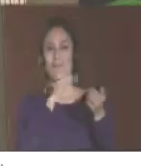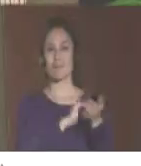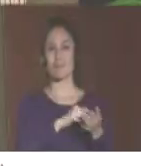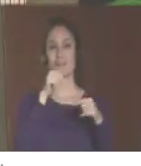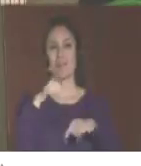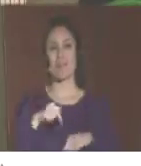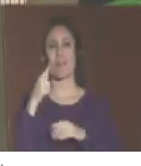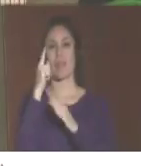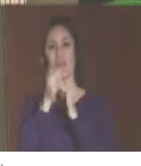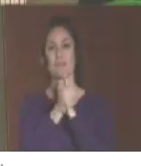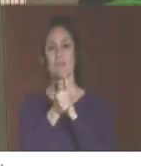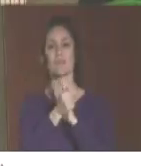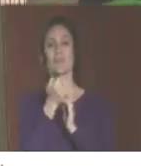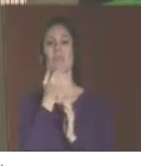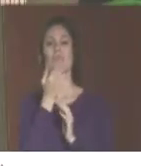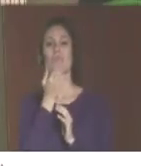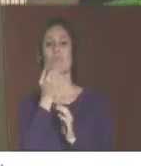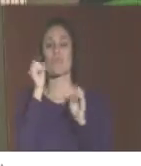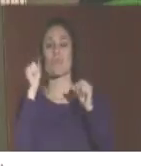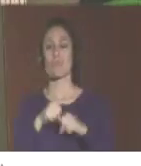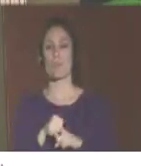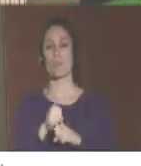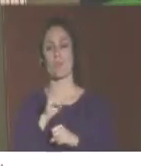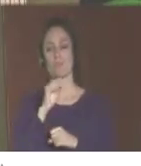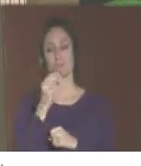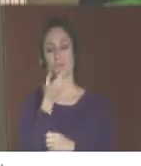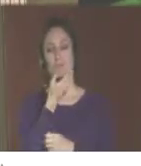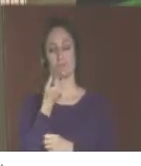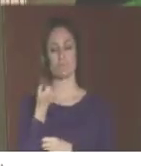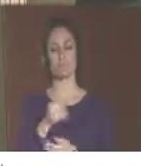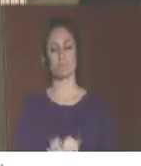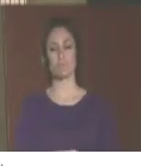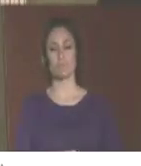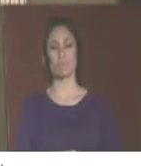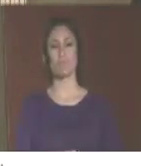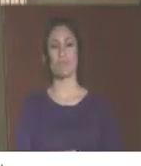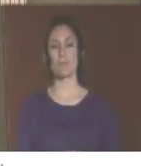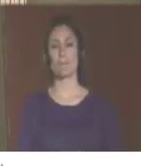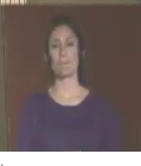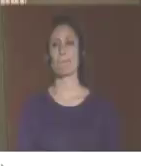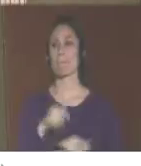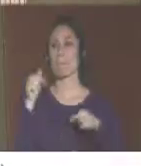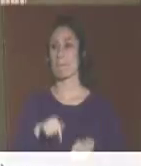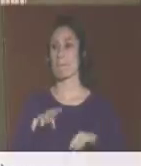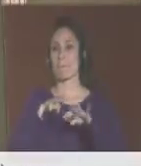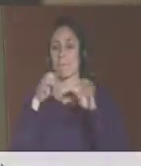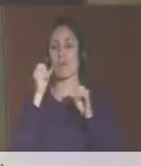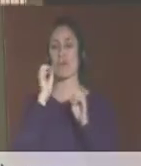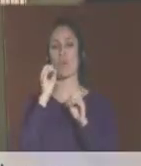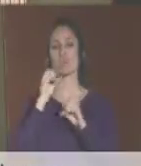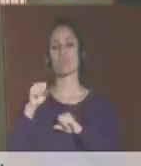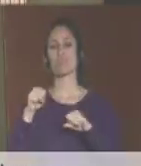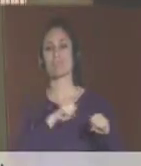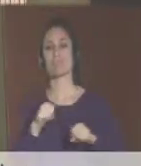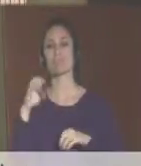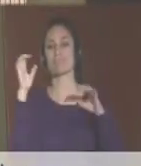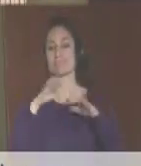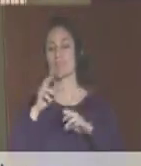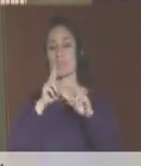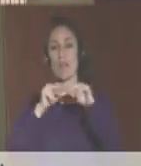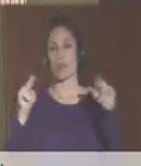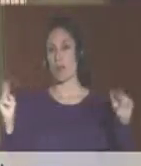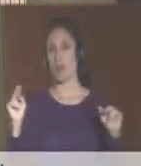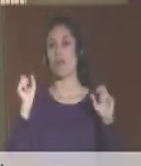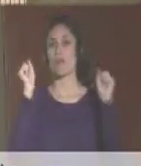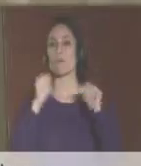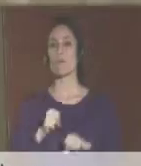joint between resilience, which is what we are trying to do. We are trying to give a response to the resilience of